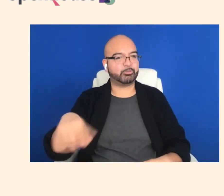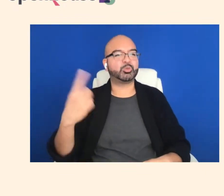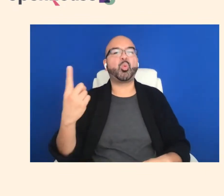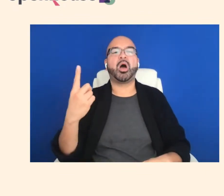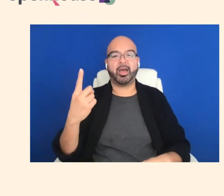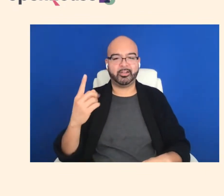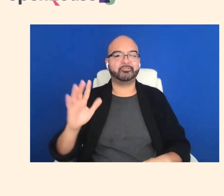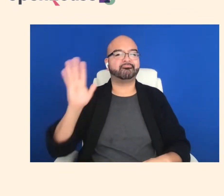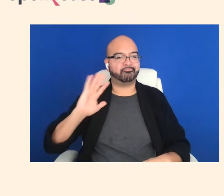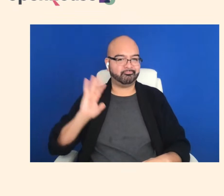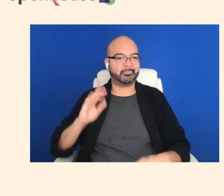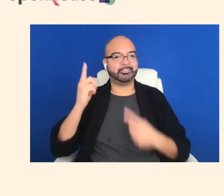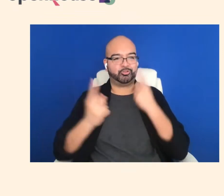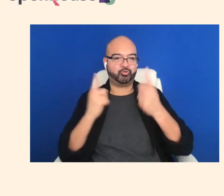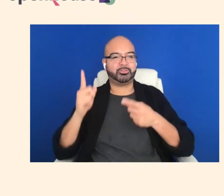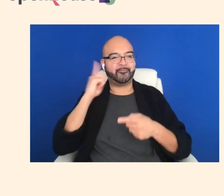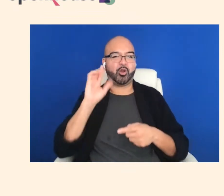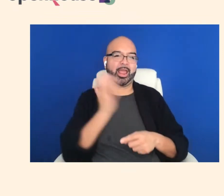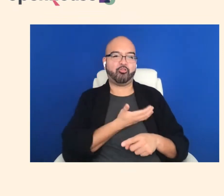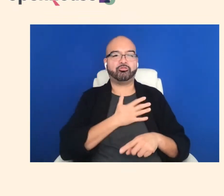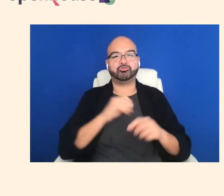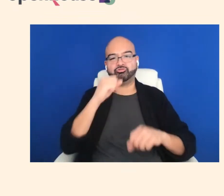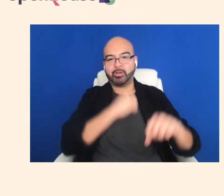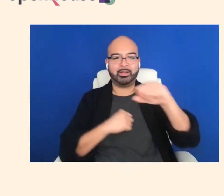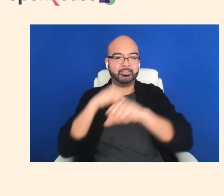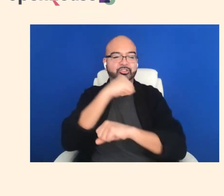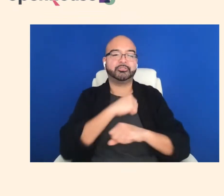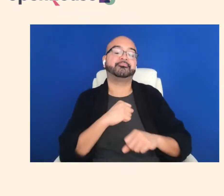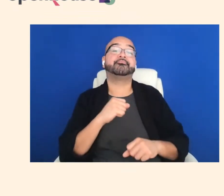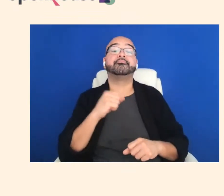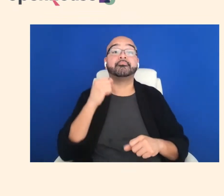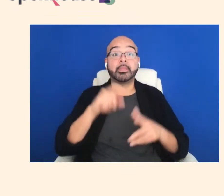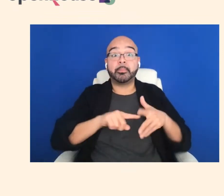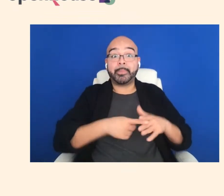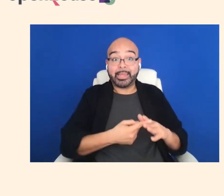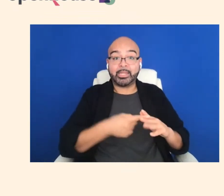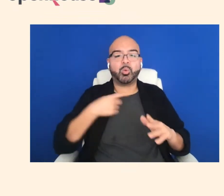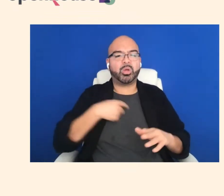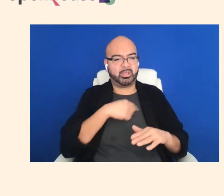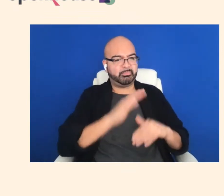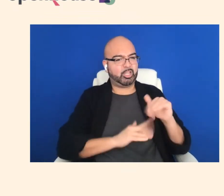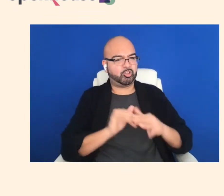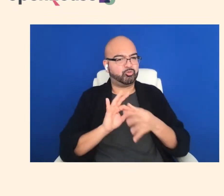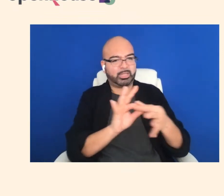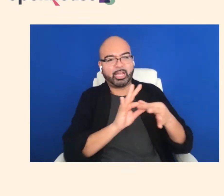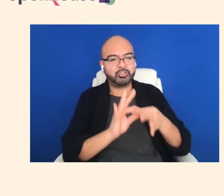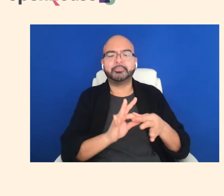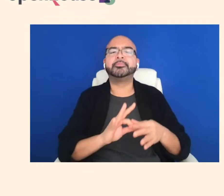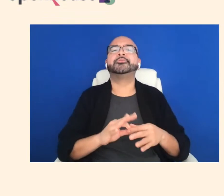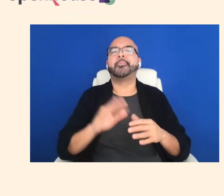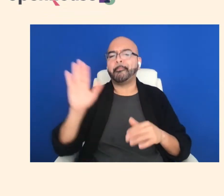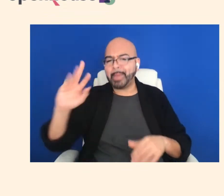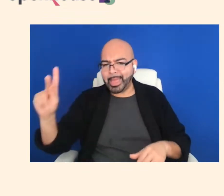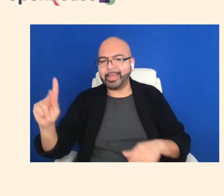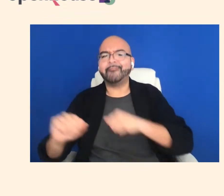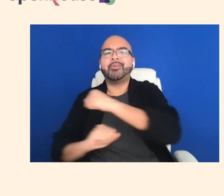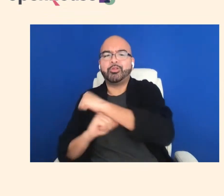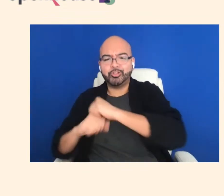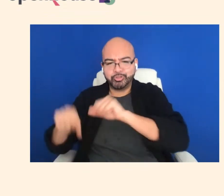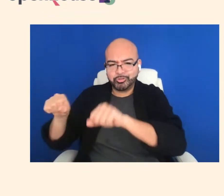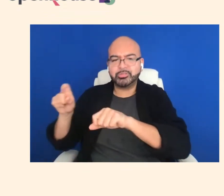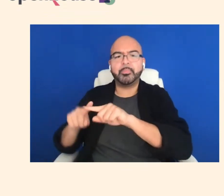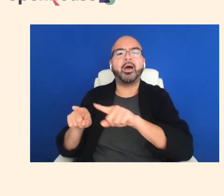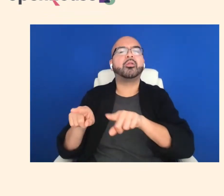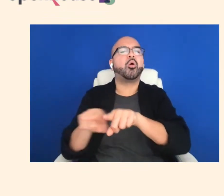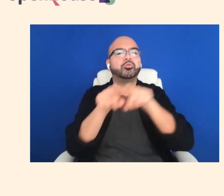So when we came out of the box, we did a lot of relationship building, again, not just with banks and foundations, and also not just with